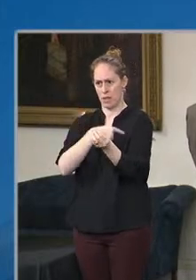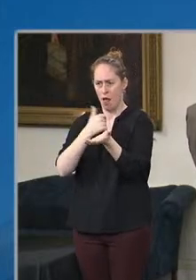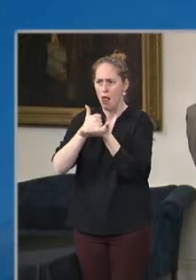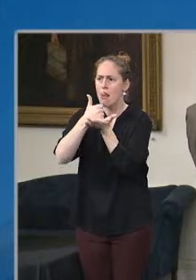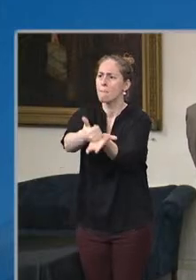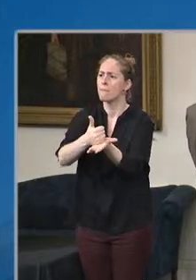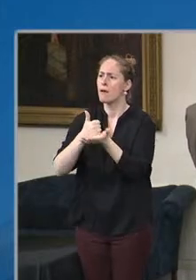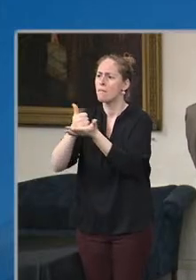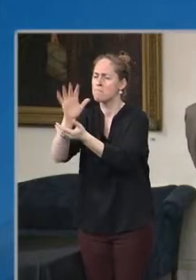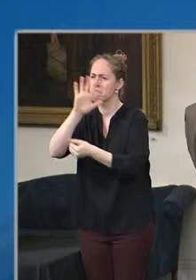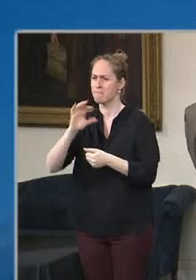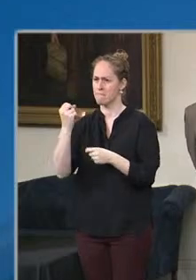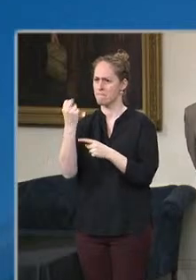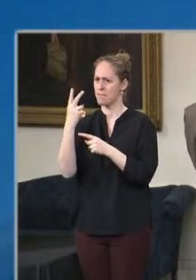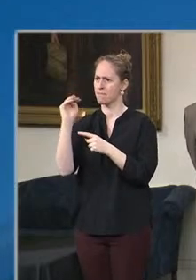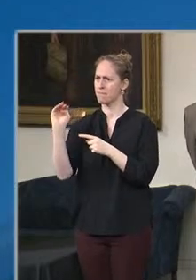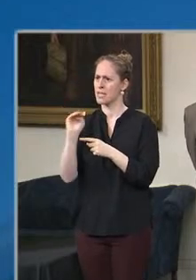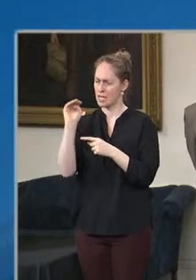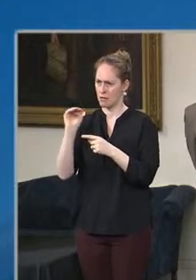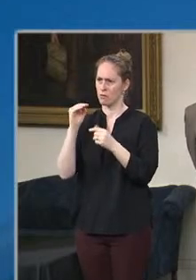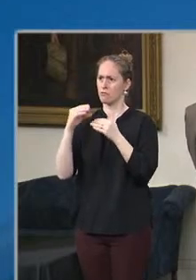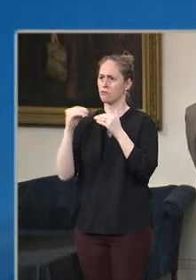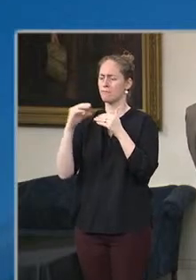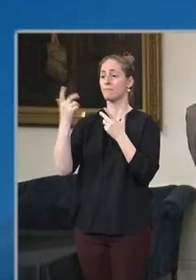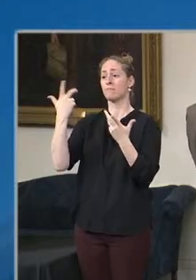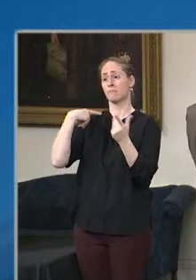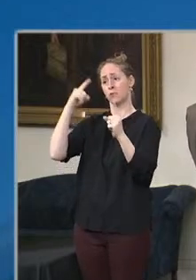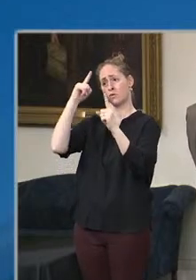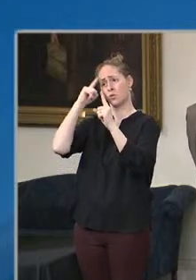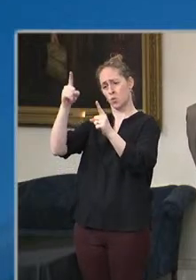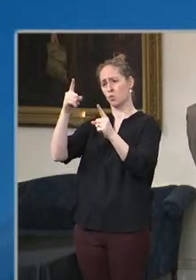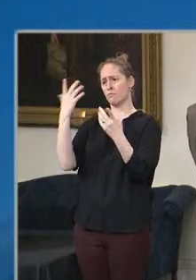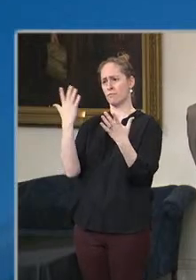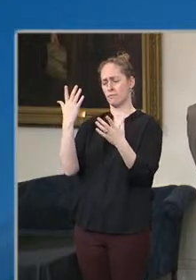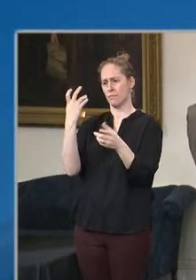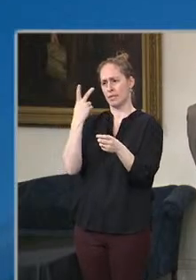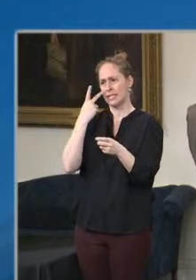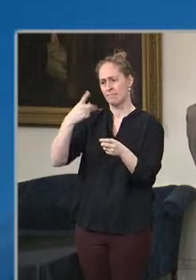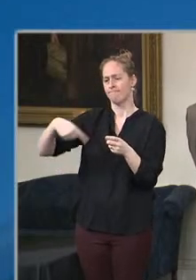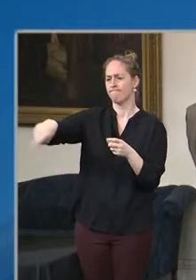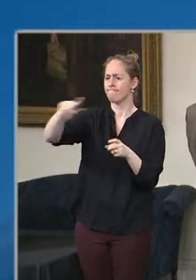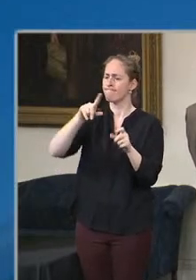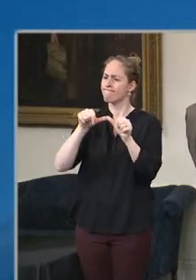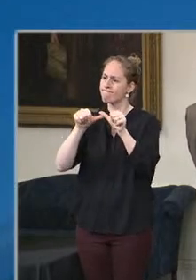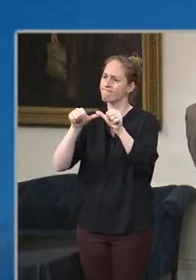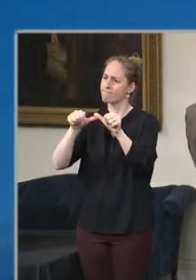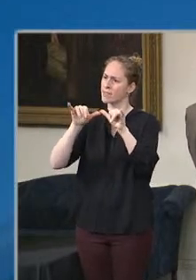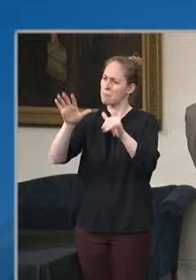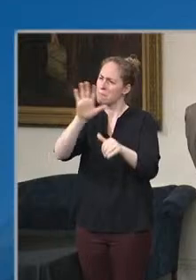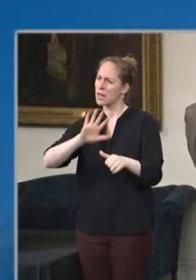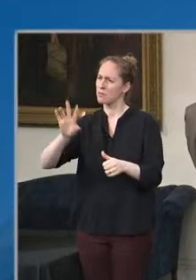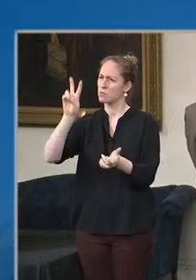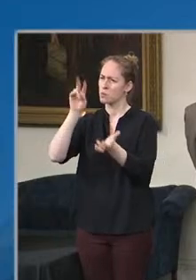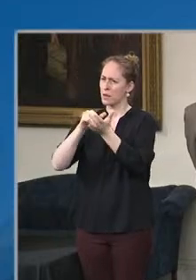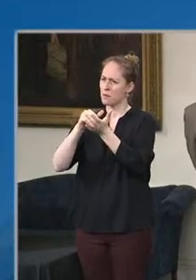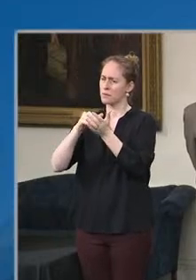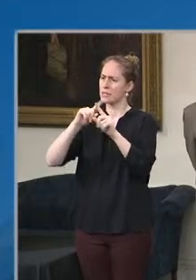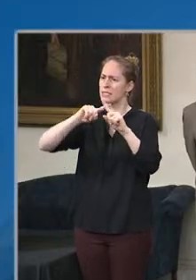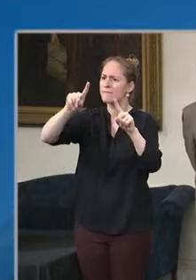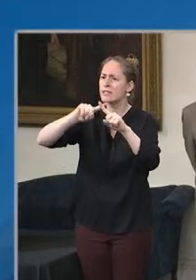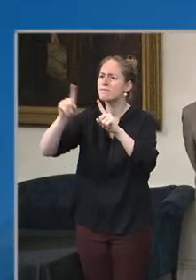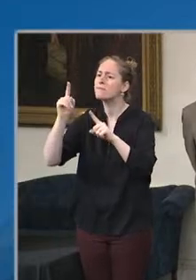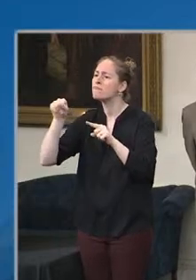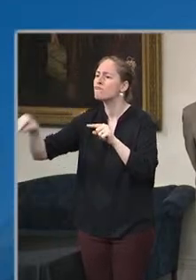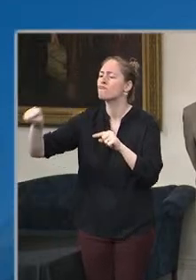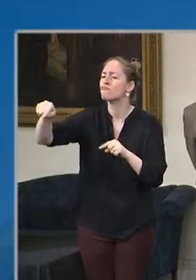which will approve and promote the construction of 2,000 units of high-quality affordable housing, and which will create